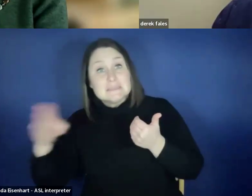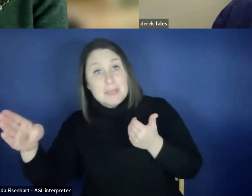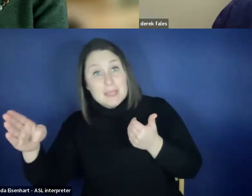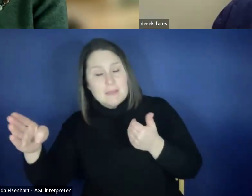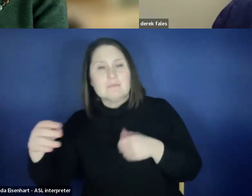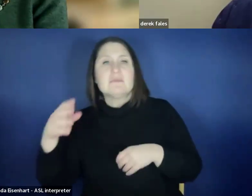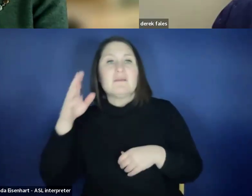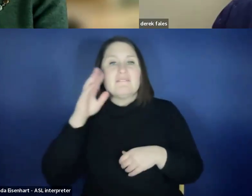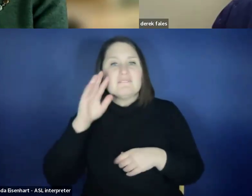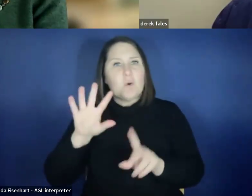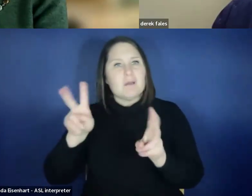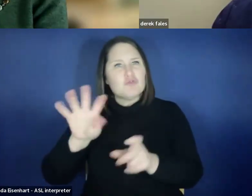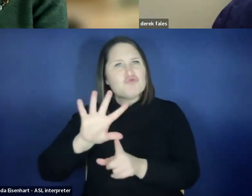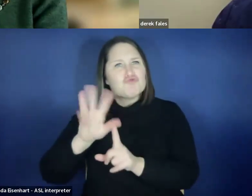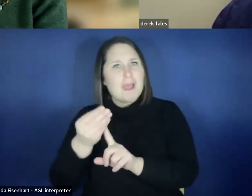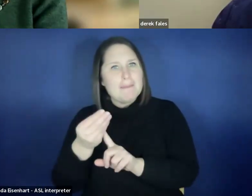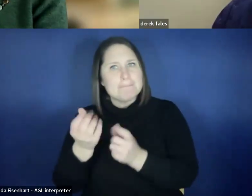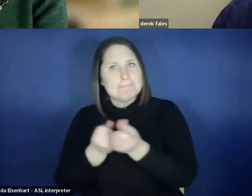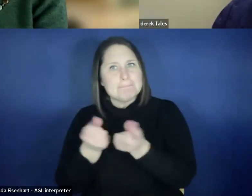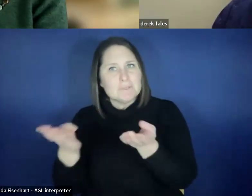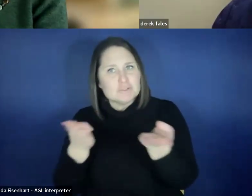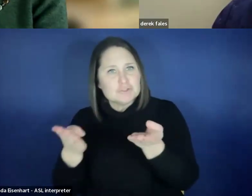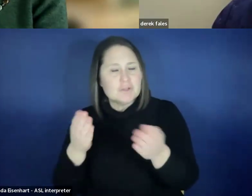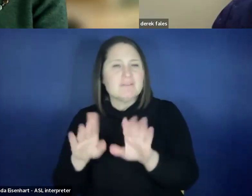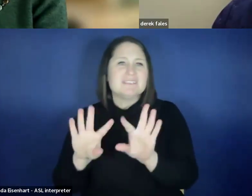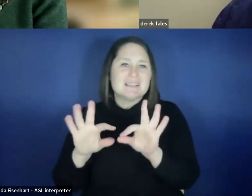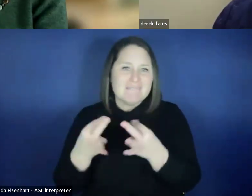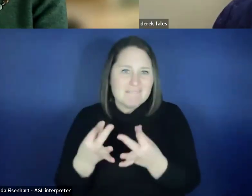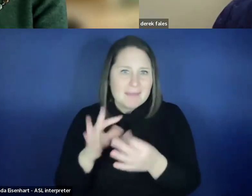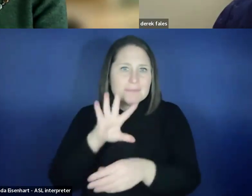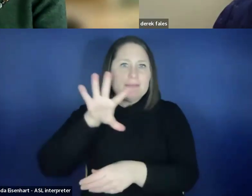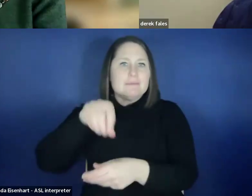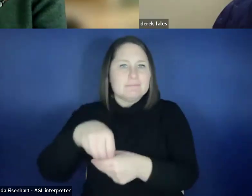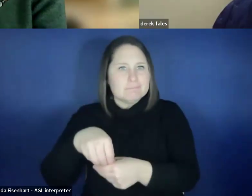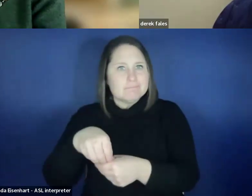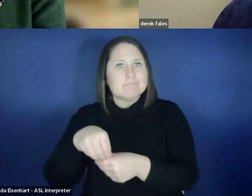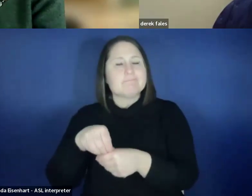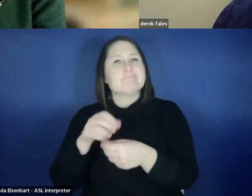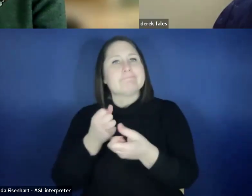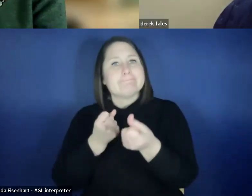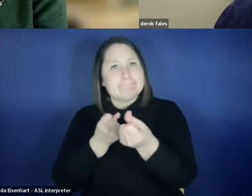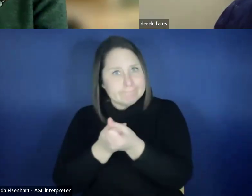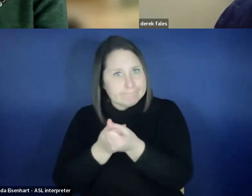and engaging in that transition to adulthood. Right.